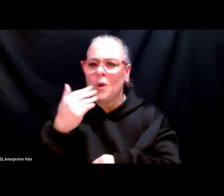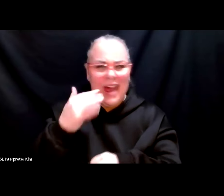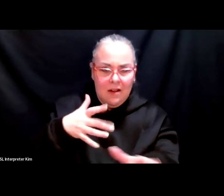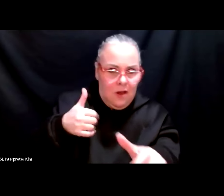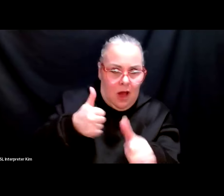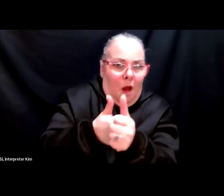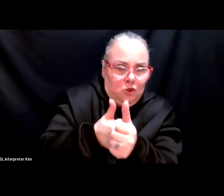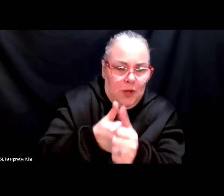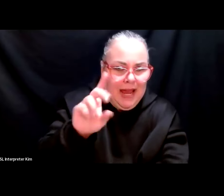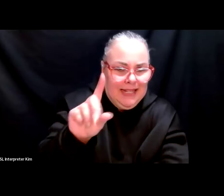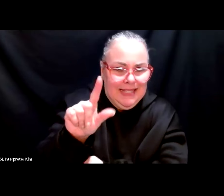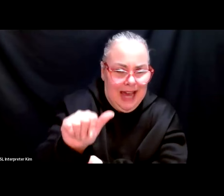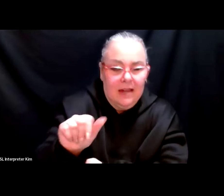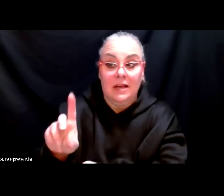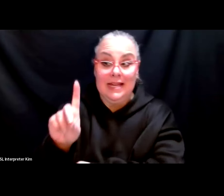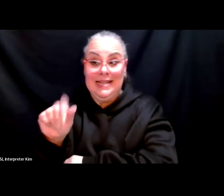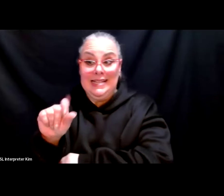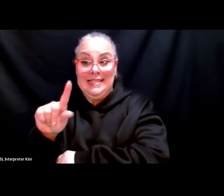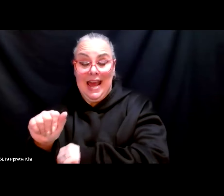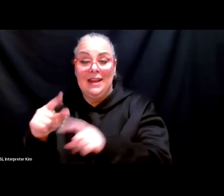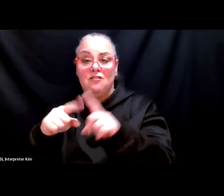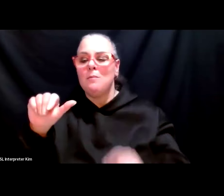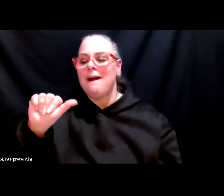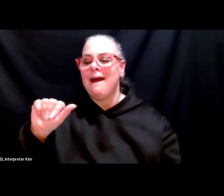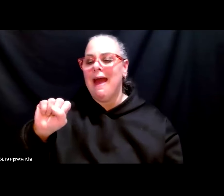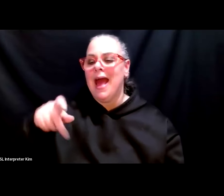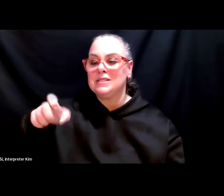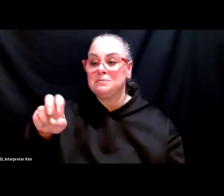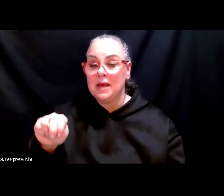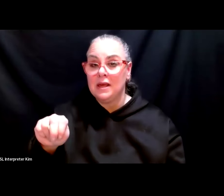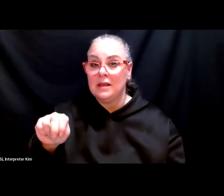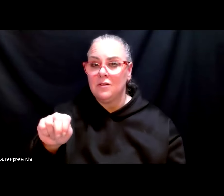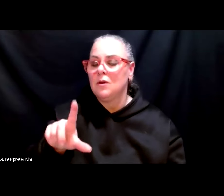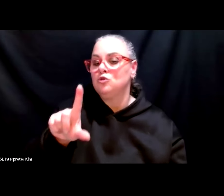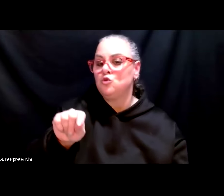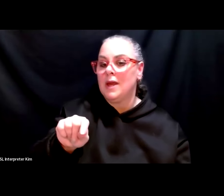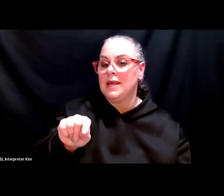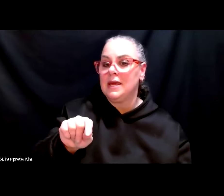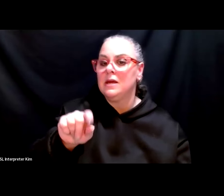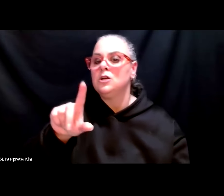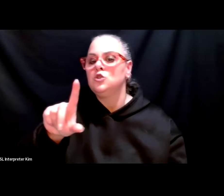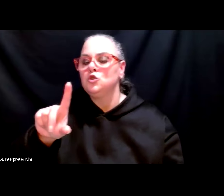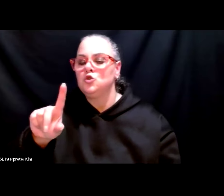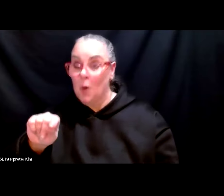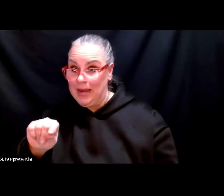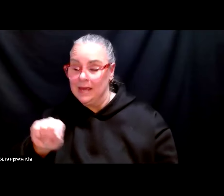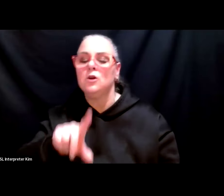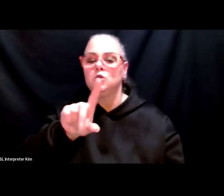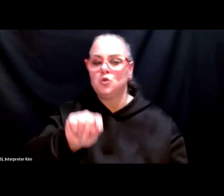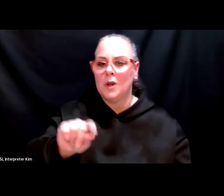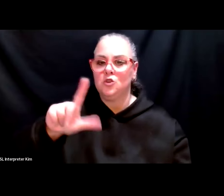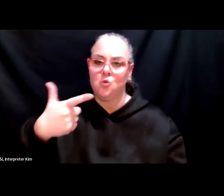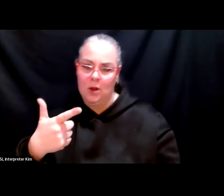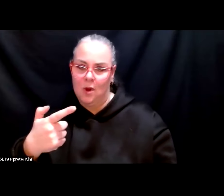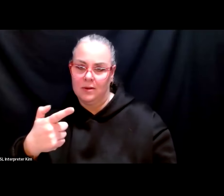This data is from Aspen data from the year 2020, 2021. I did ask for current